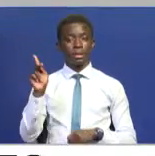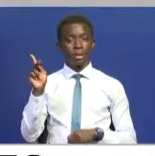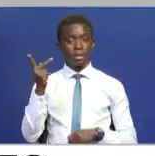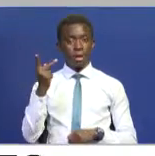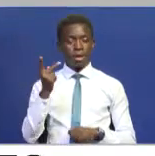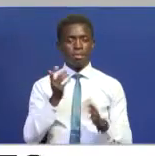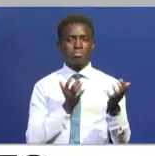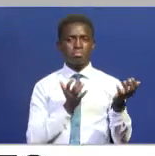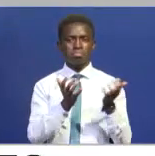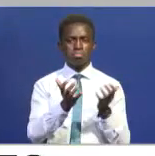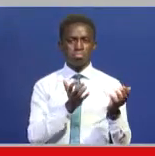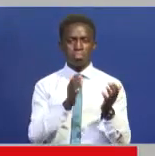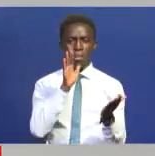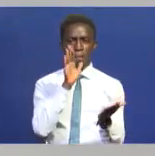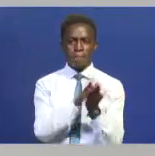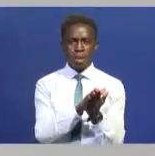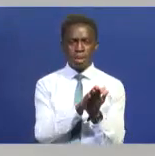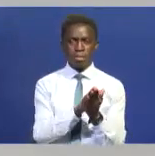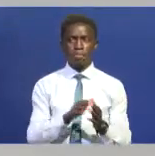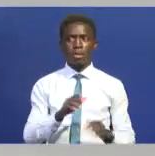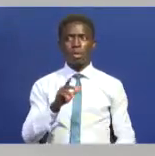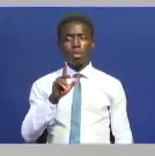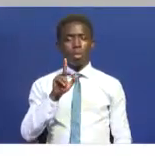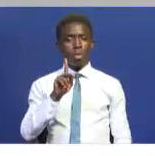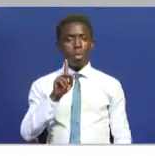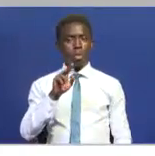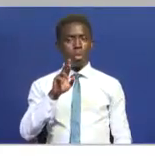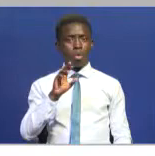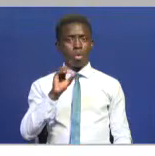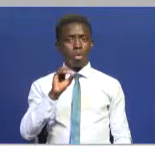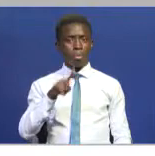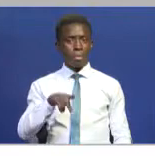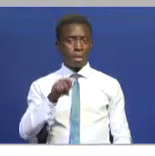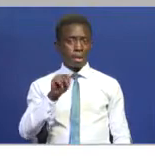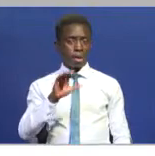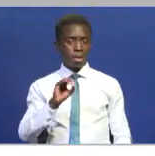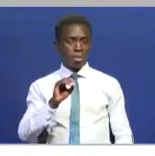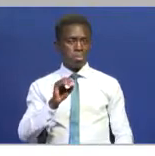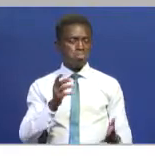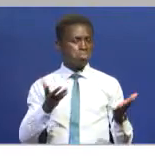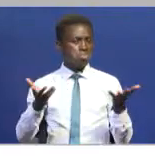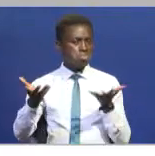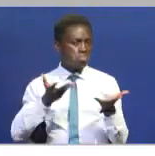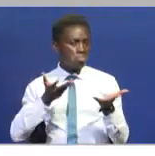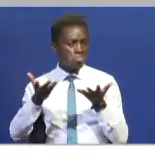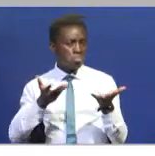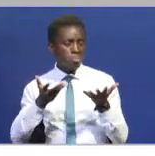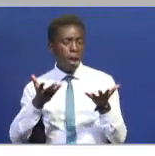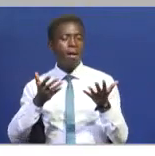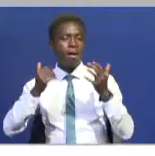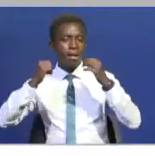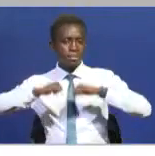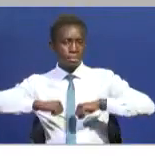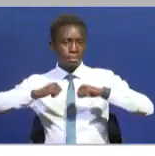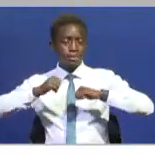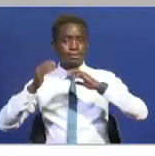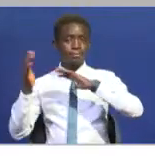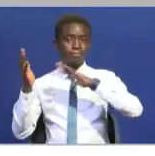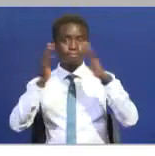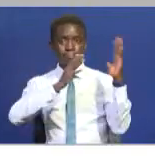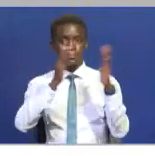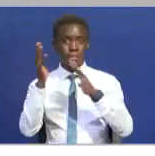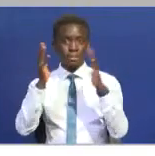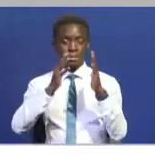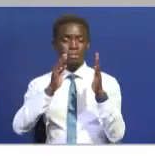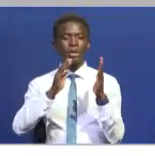Kenya Commercial Bank and Proparco have entered a deal to finance climate-related investment projects, and in Kenya.